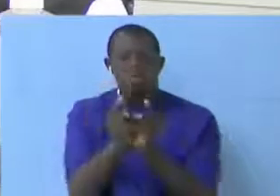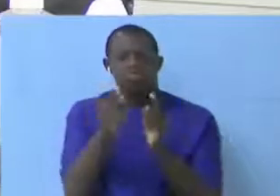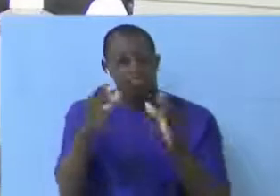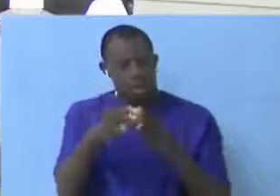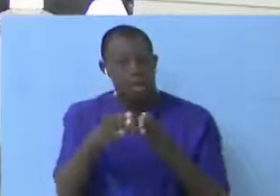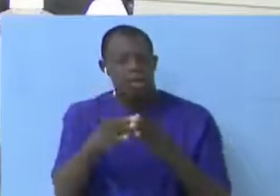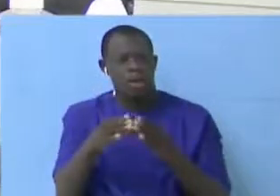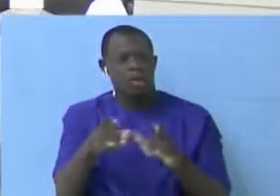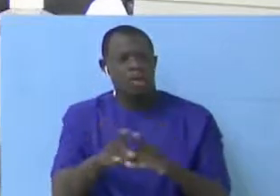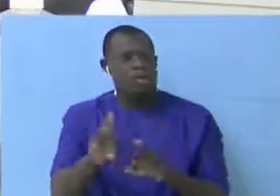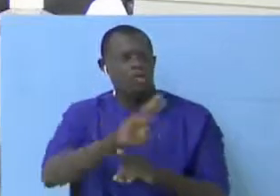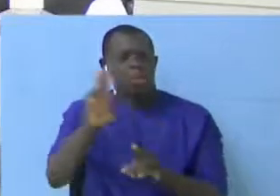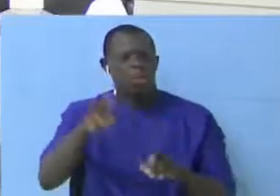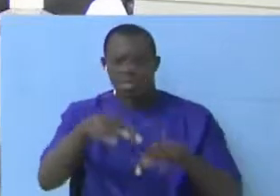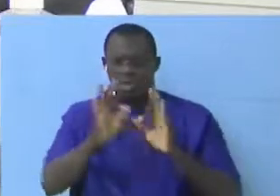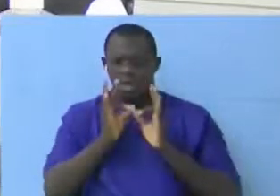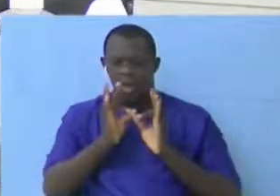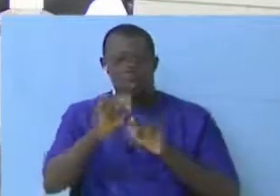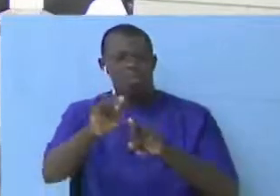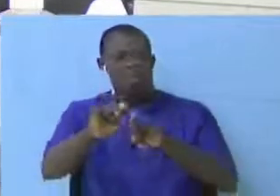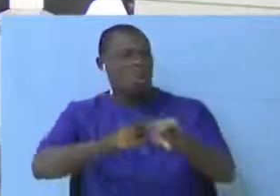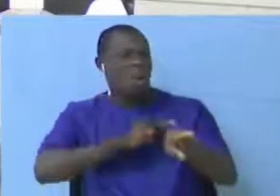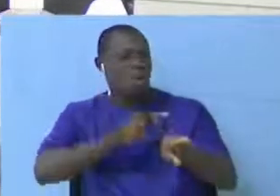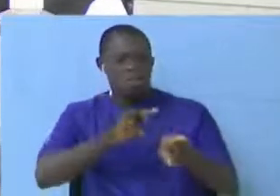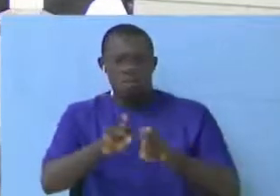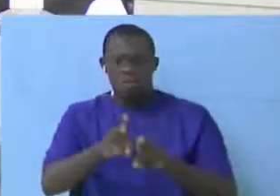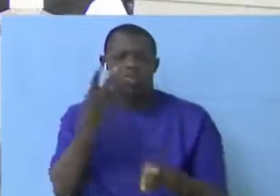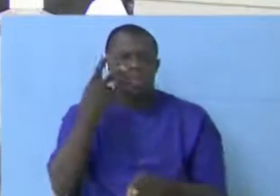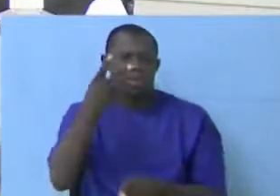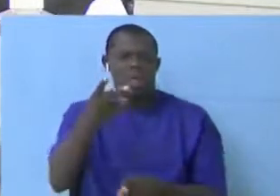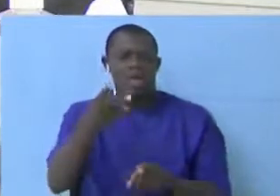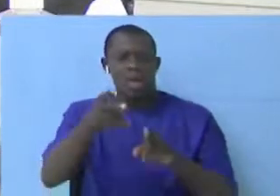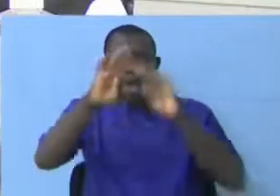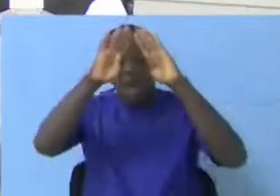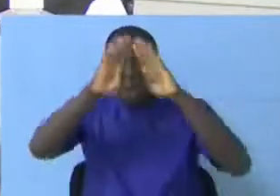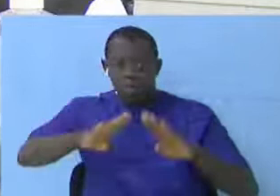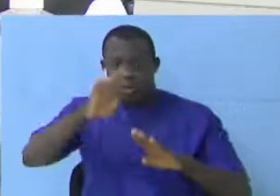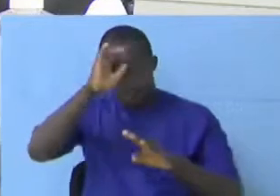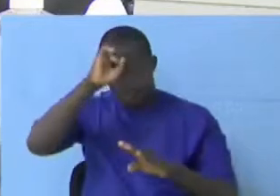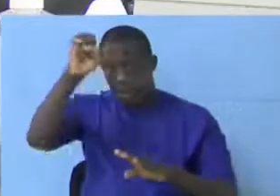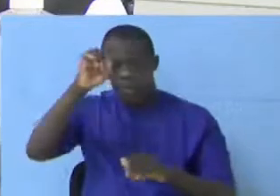it didn't take long to see the state guard.